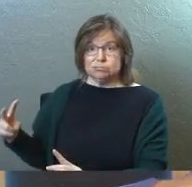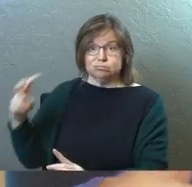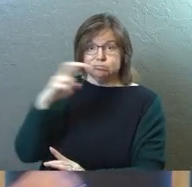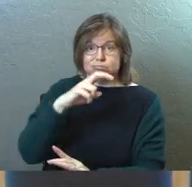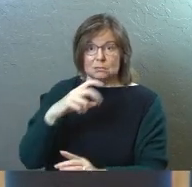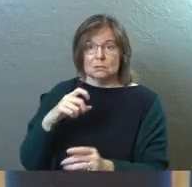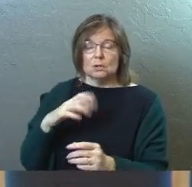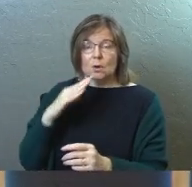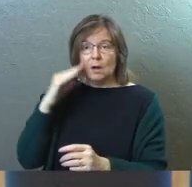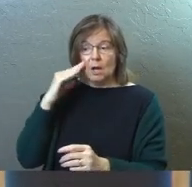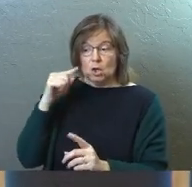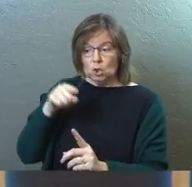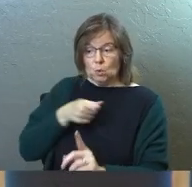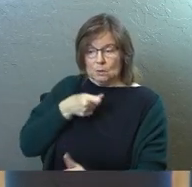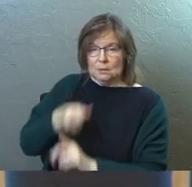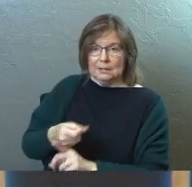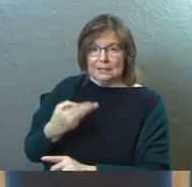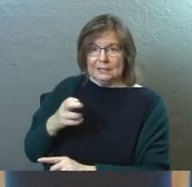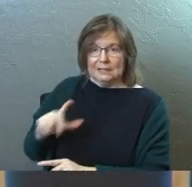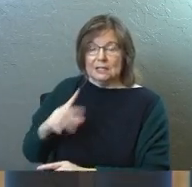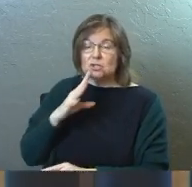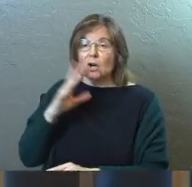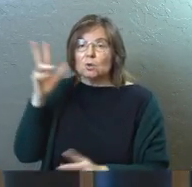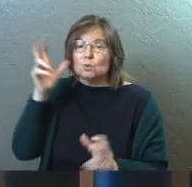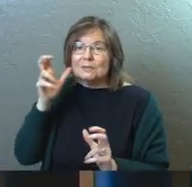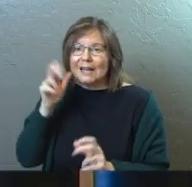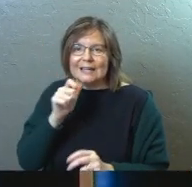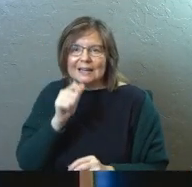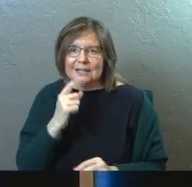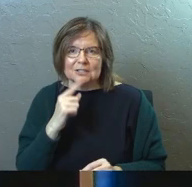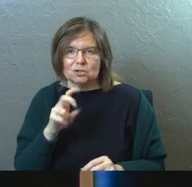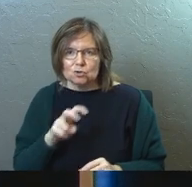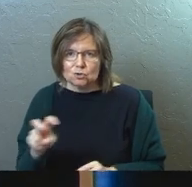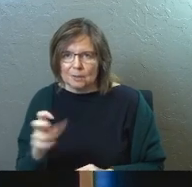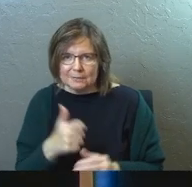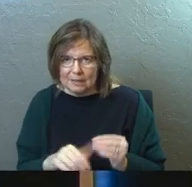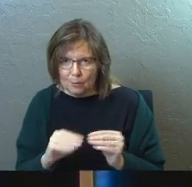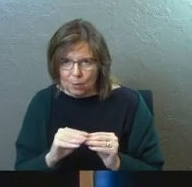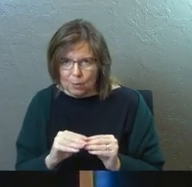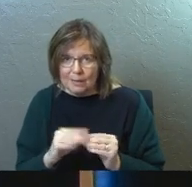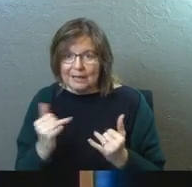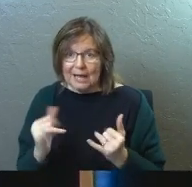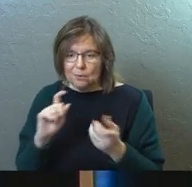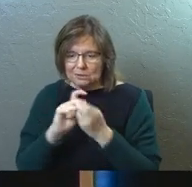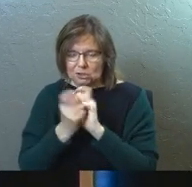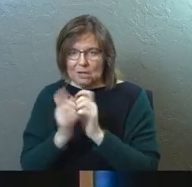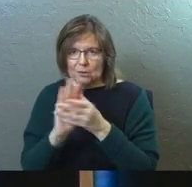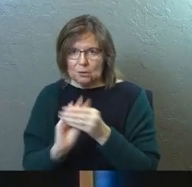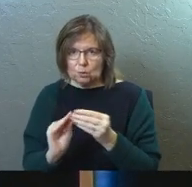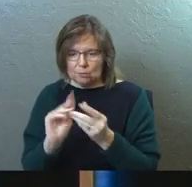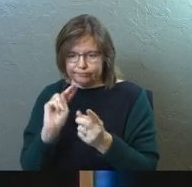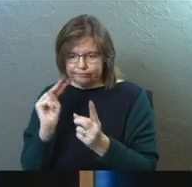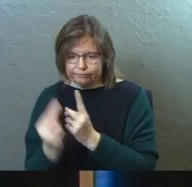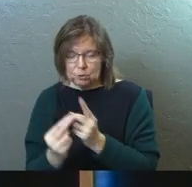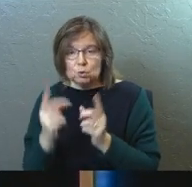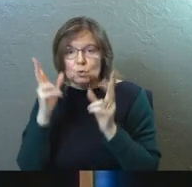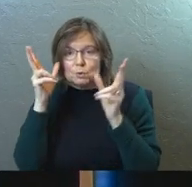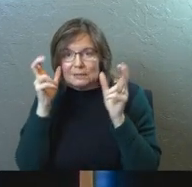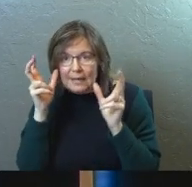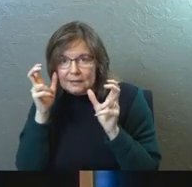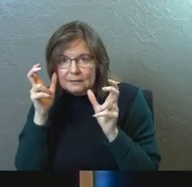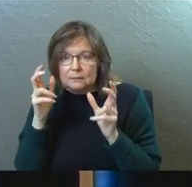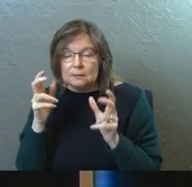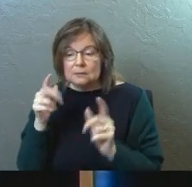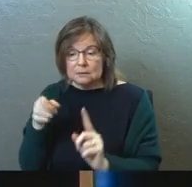You will strike his heel. He's talking to Satan there, not just to serpents anymore. And he's saying, Satan, there's a